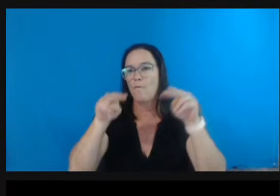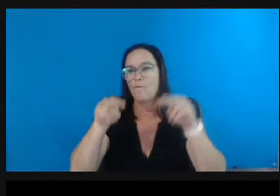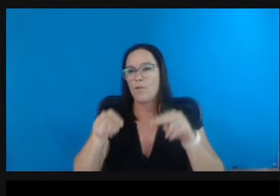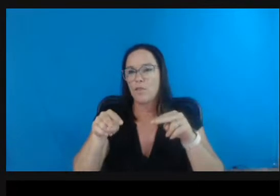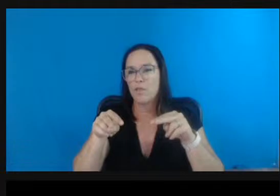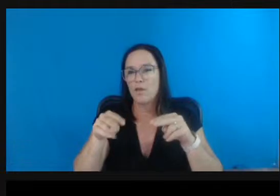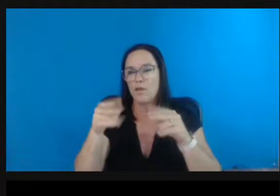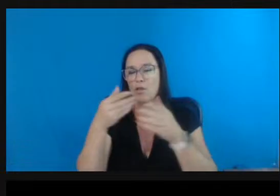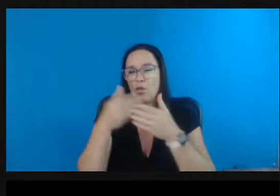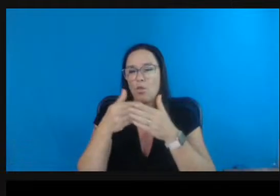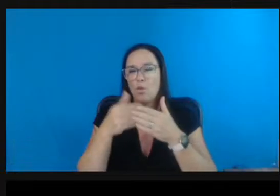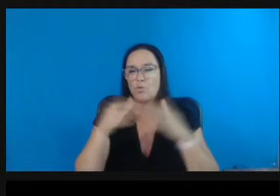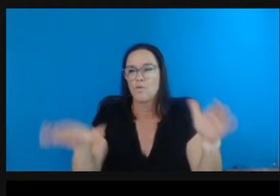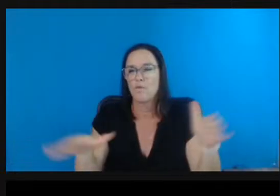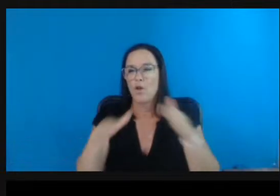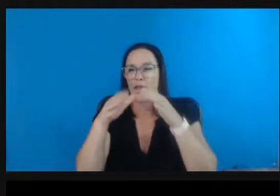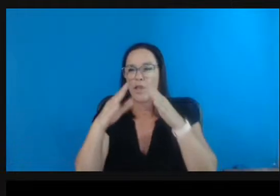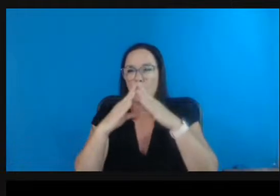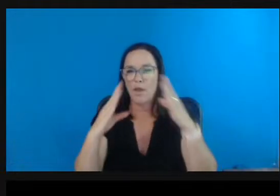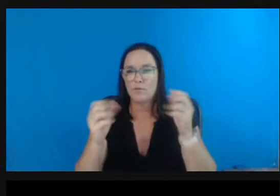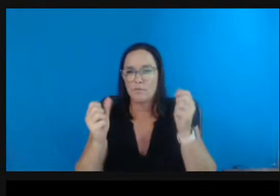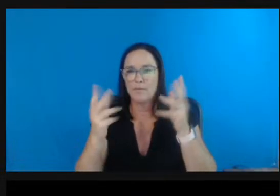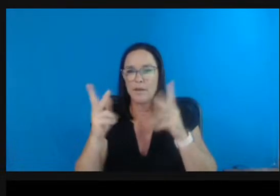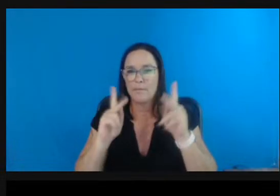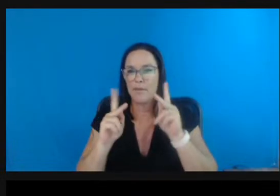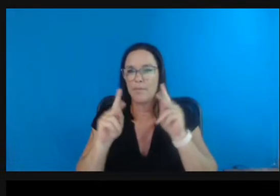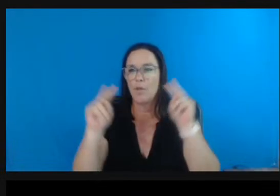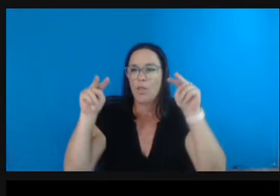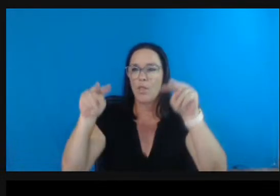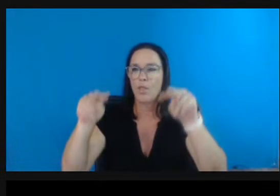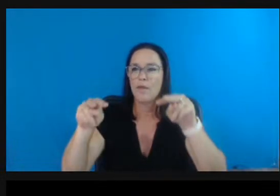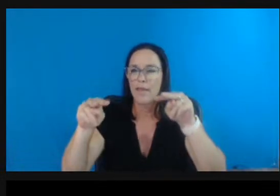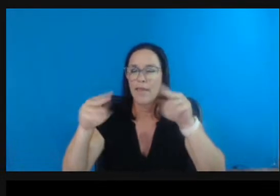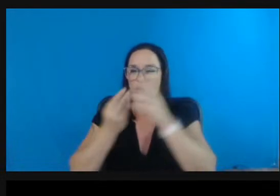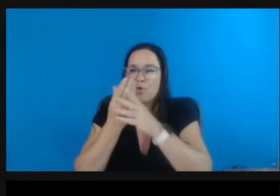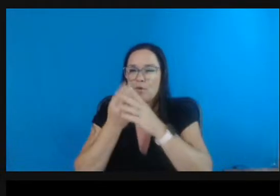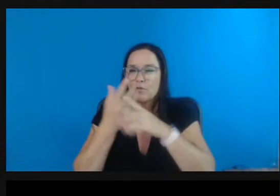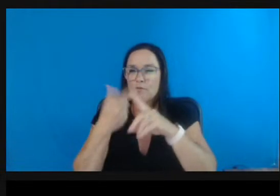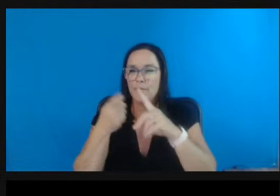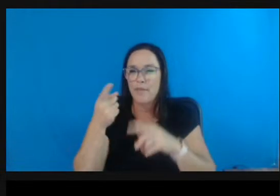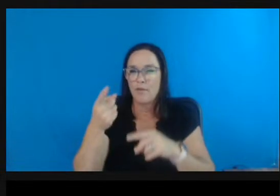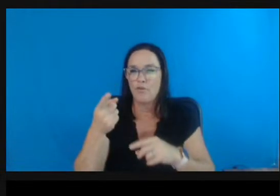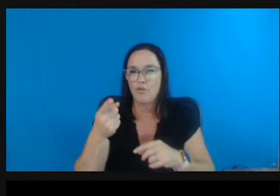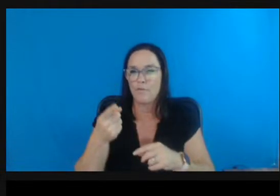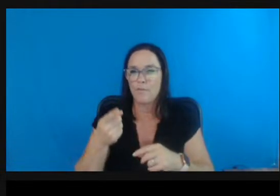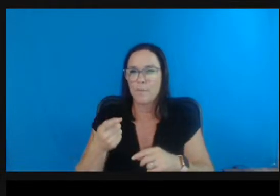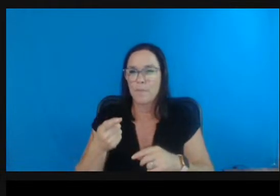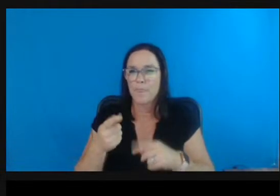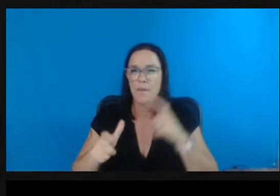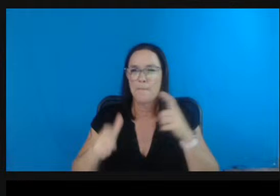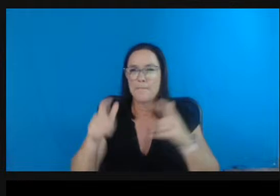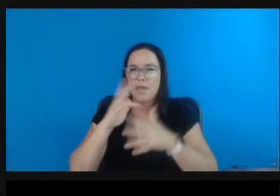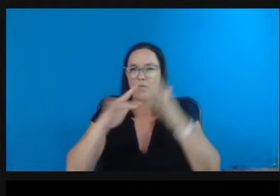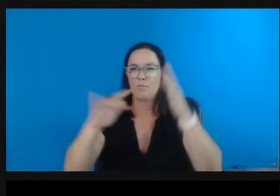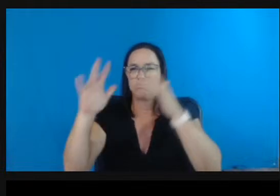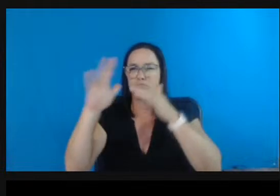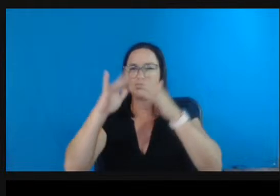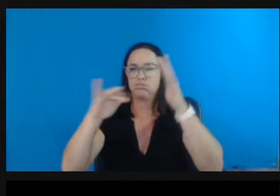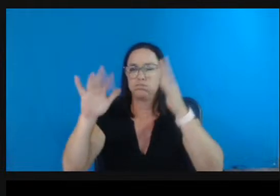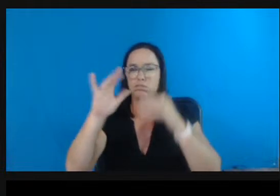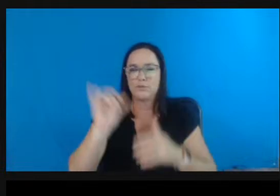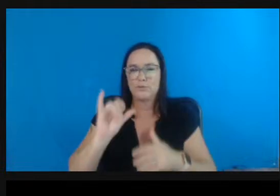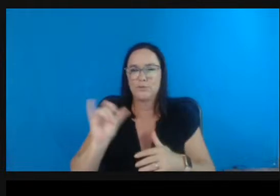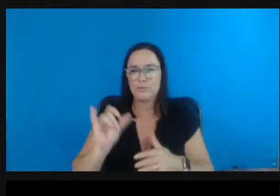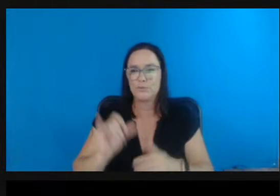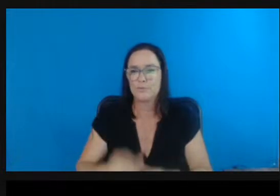side of Volcano House. A bunch of visitors looking at the eruption from there. And then there's a giant gas cloud as well, photographs